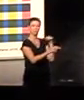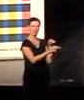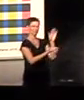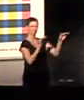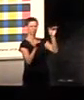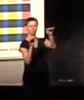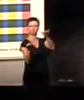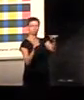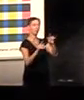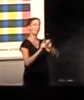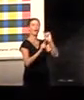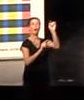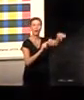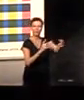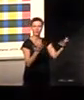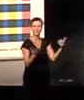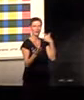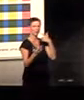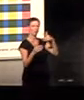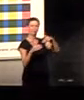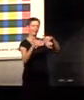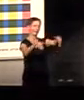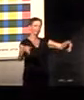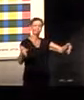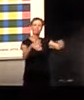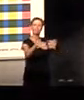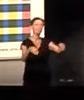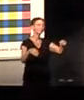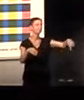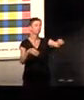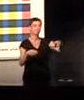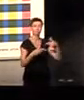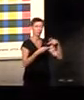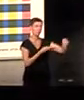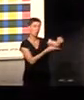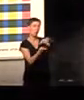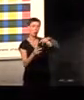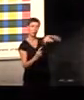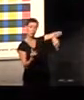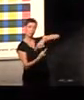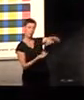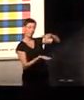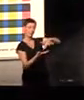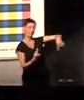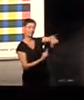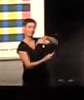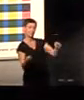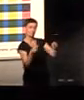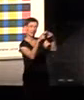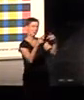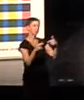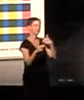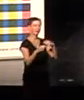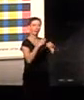located on the onze site als de périphérique de riem rood-room de city dat acts als een